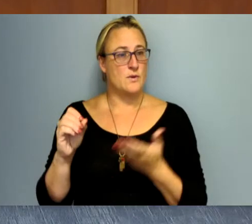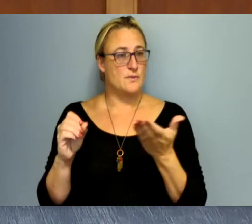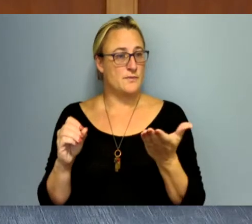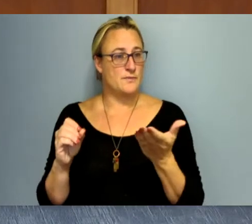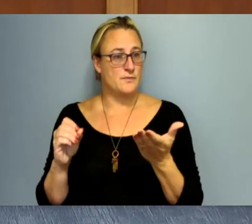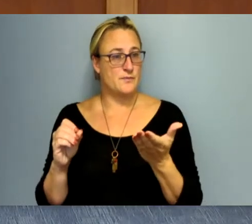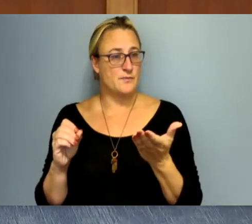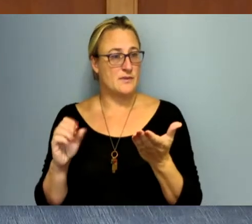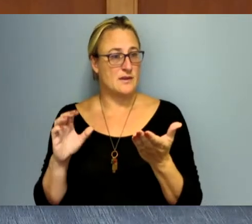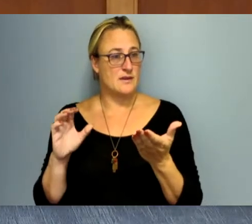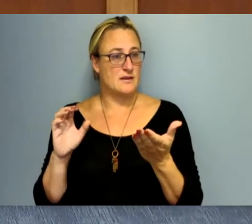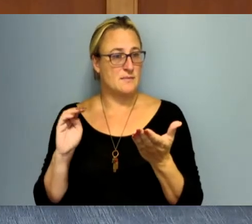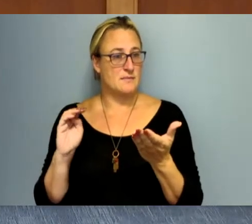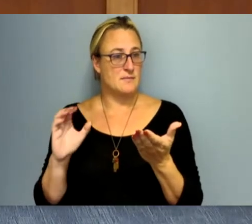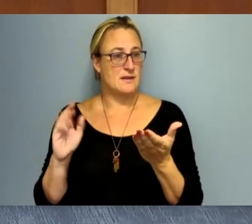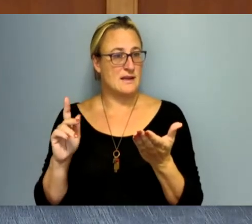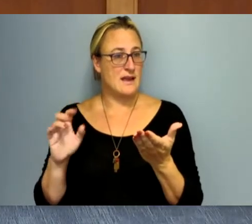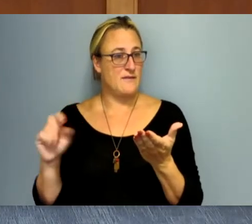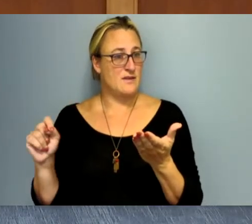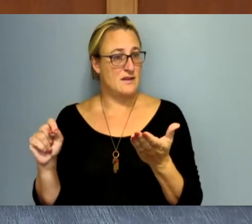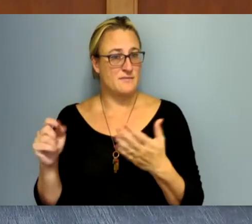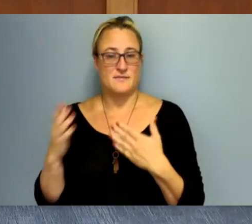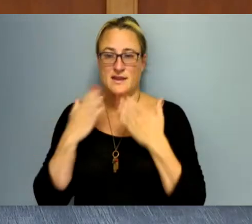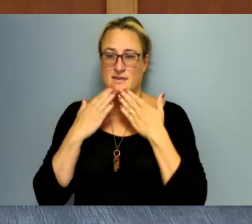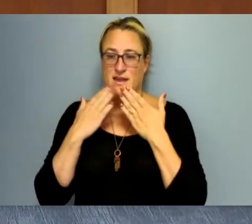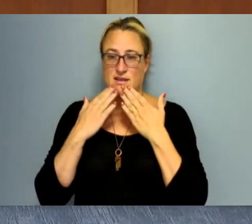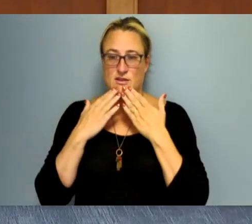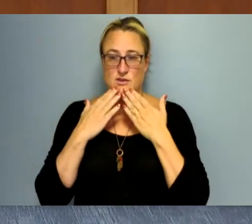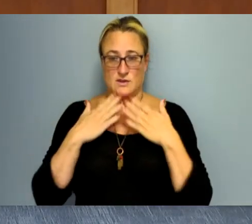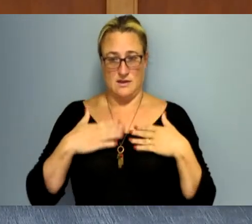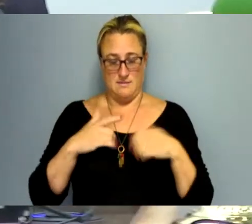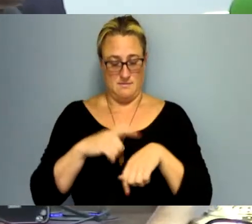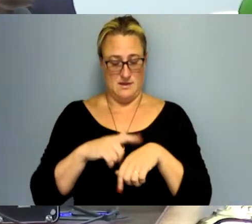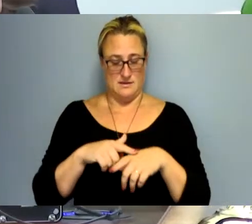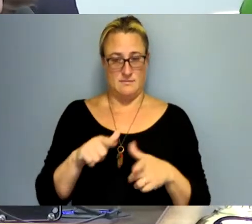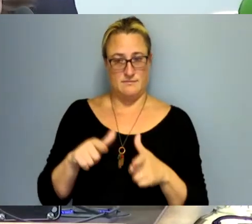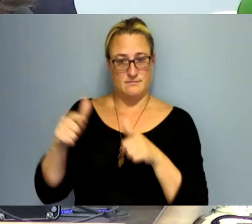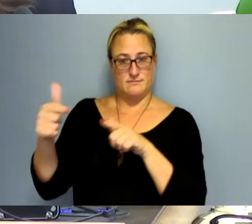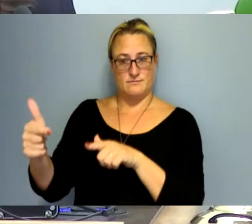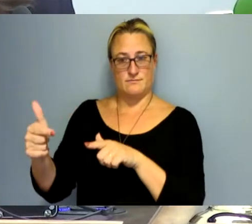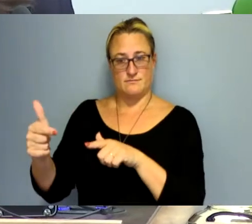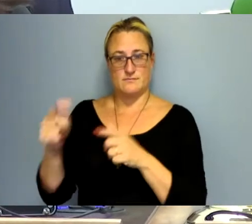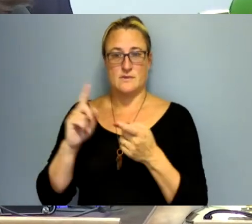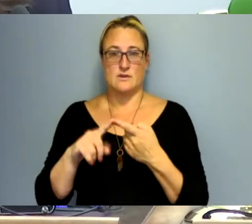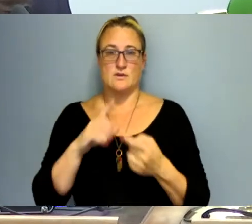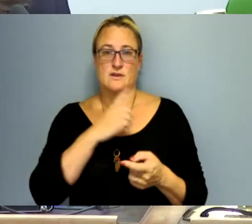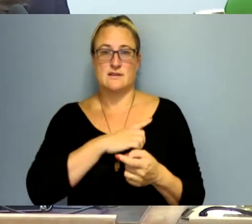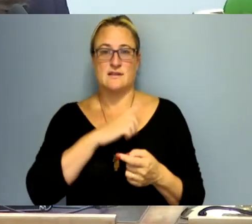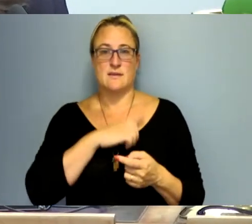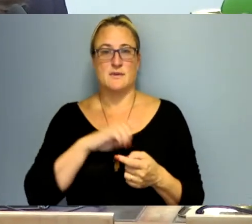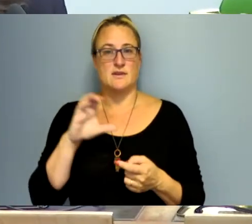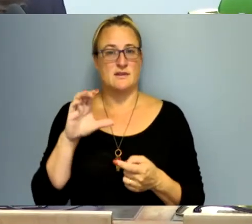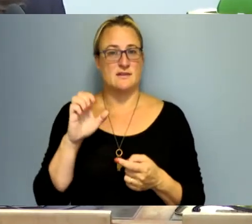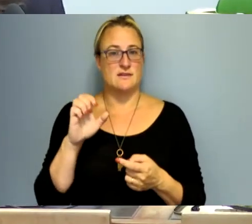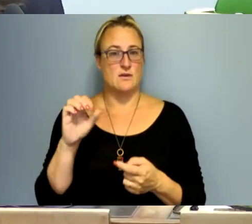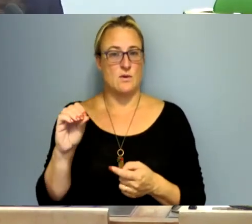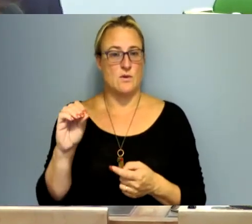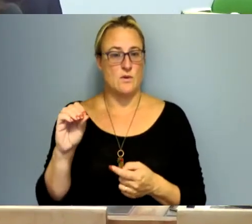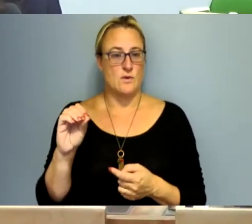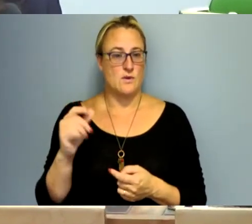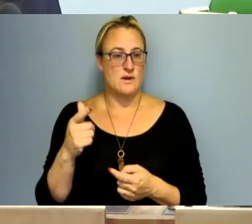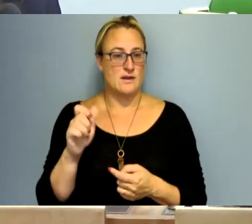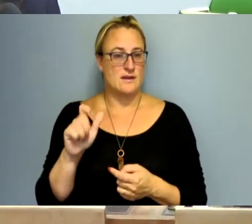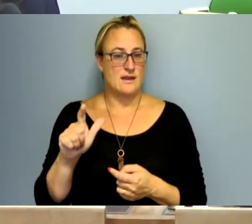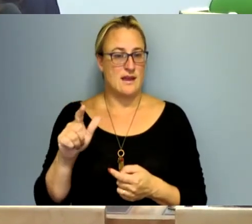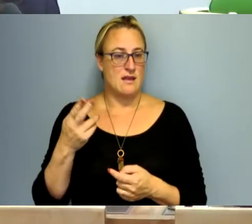Thank you, Commissioner. I am going to parlay my time to Deputy Chief Operating Officer Gail